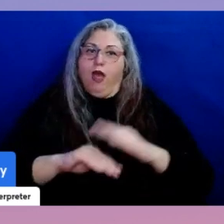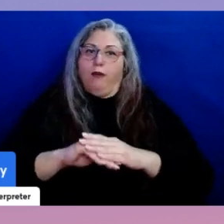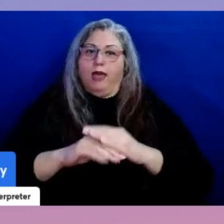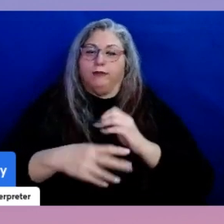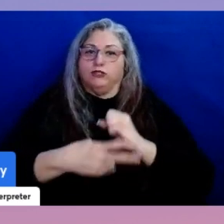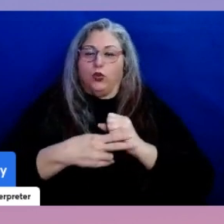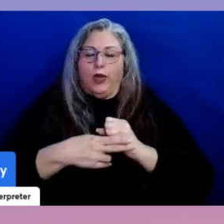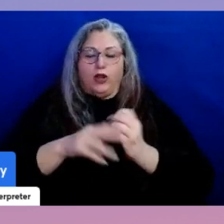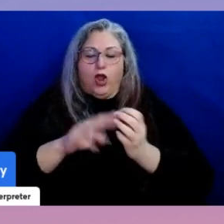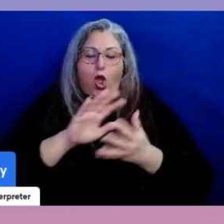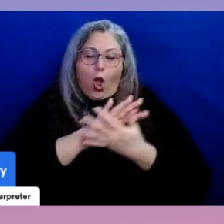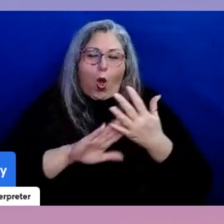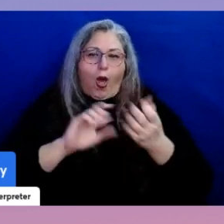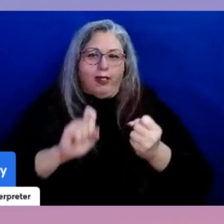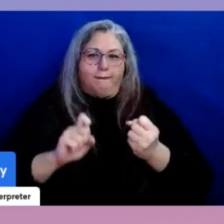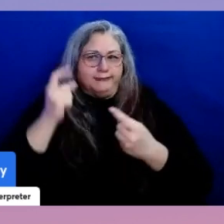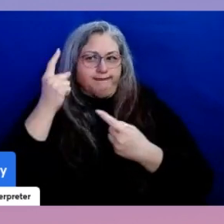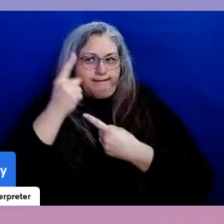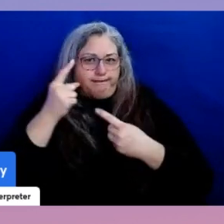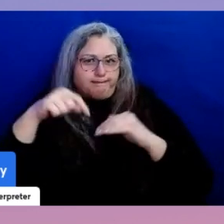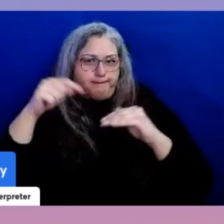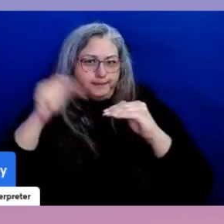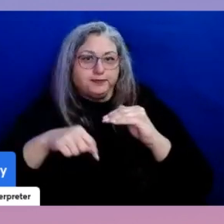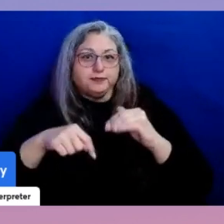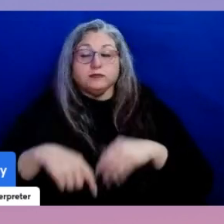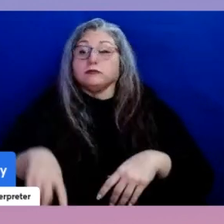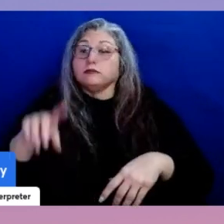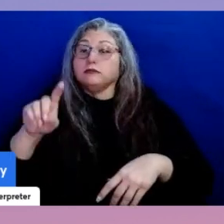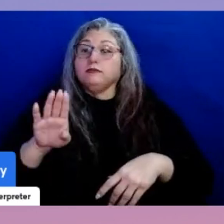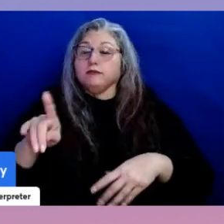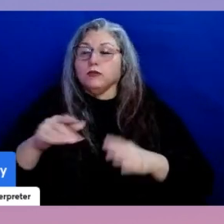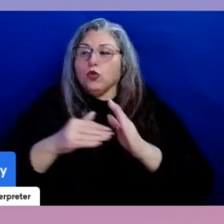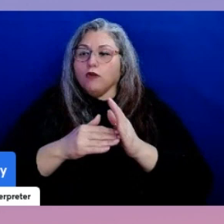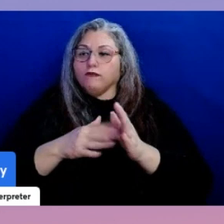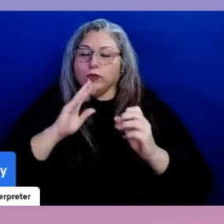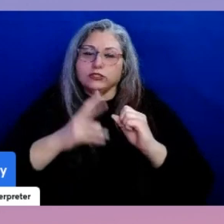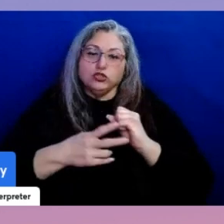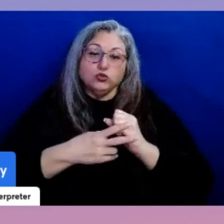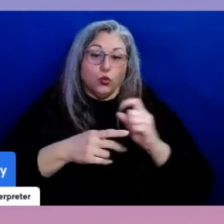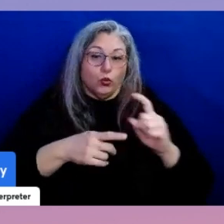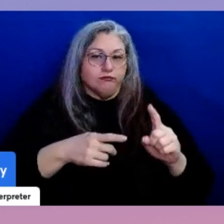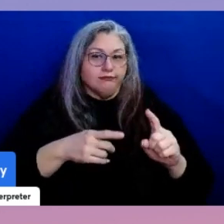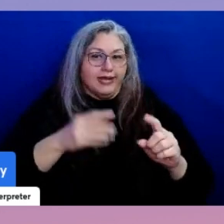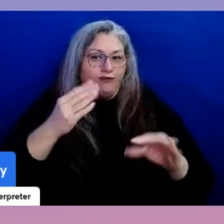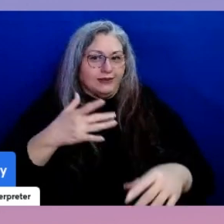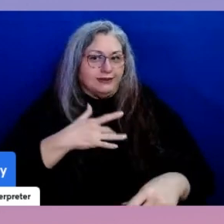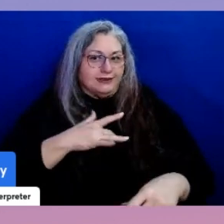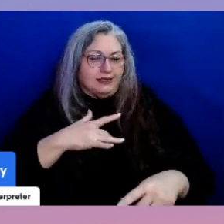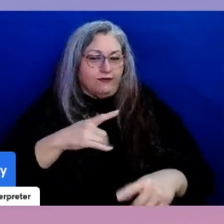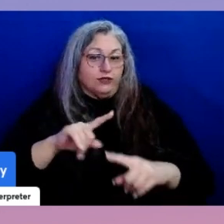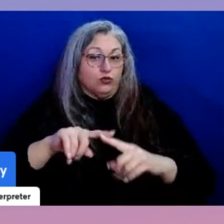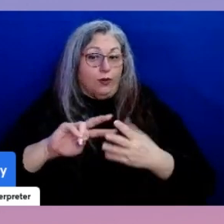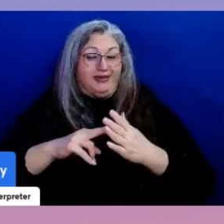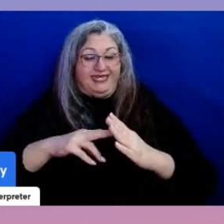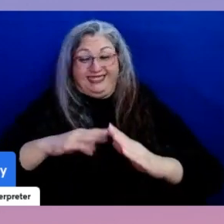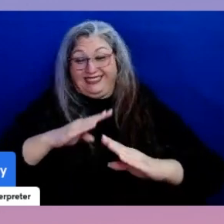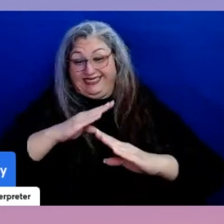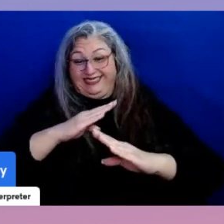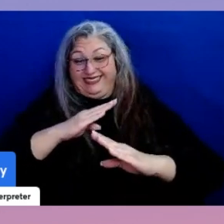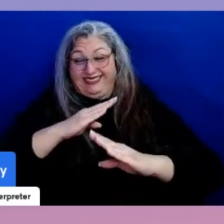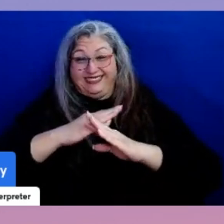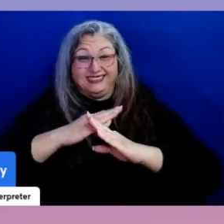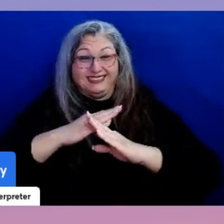consideration. Databases often store sensitive information, making security a top priority.